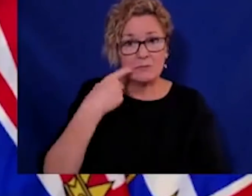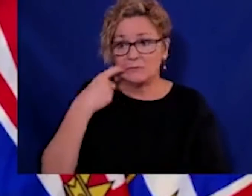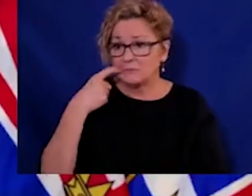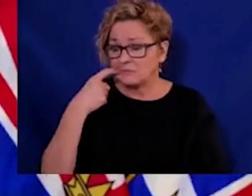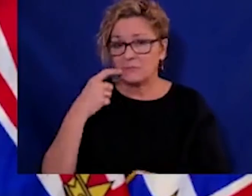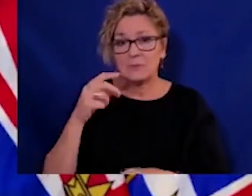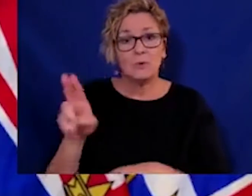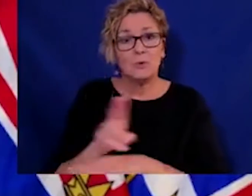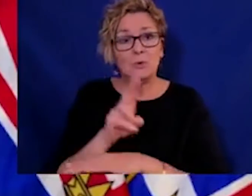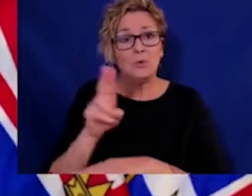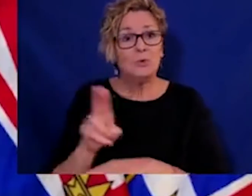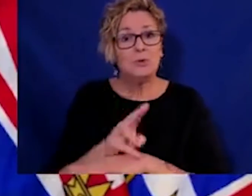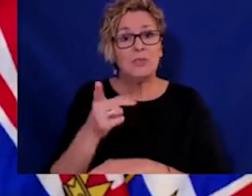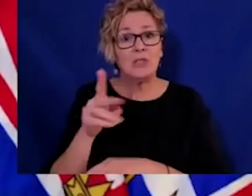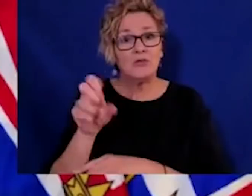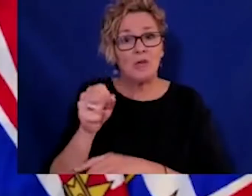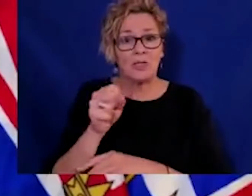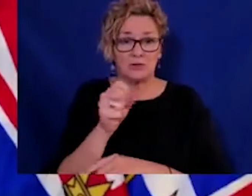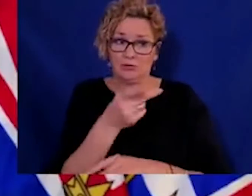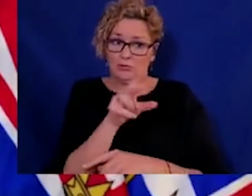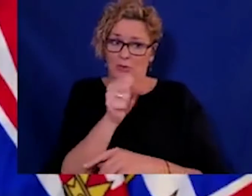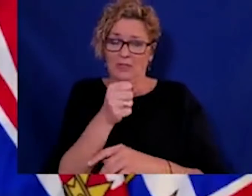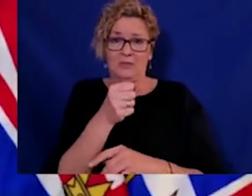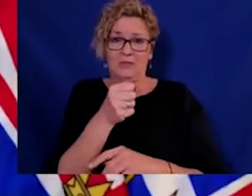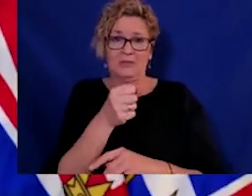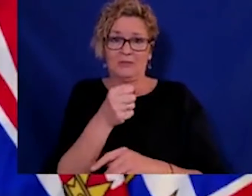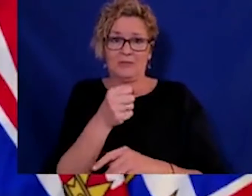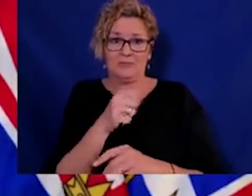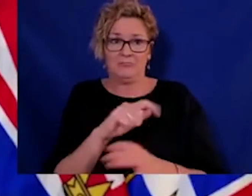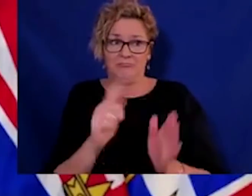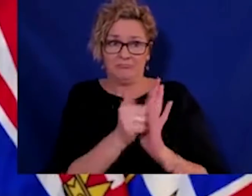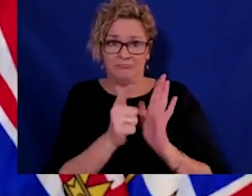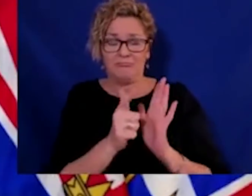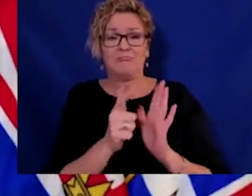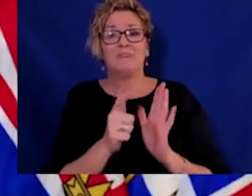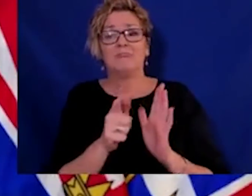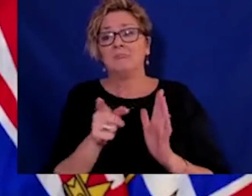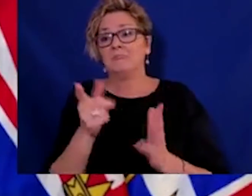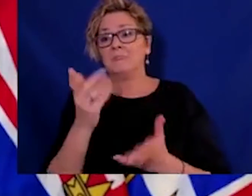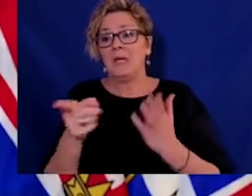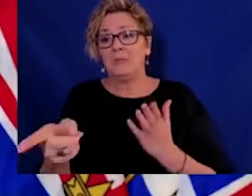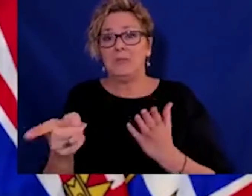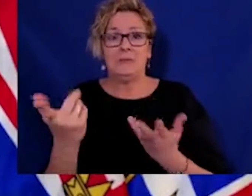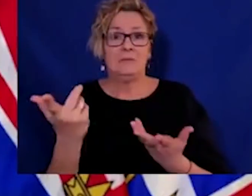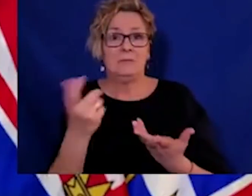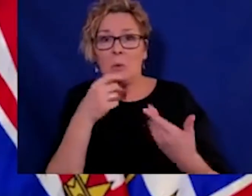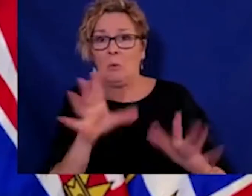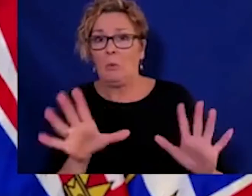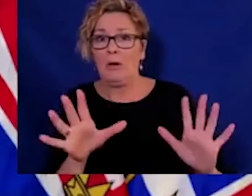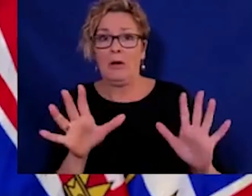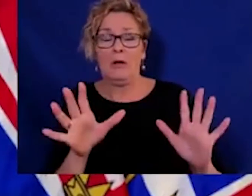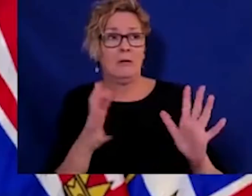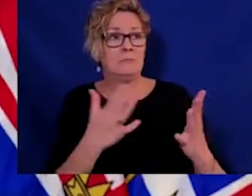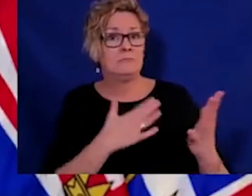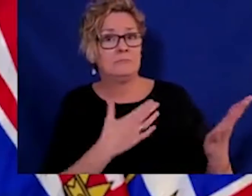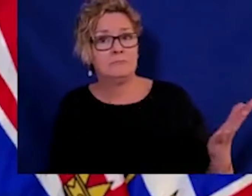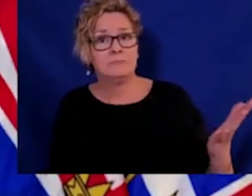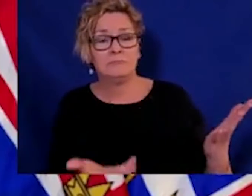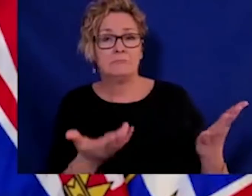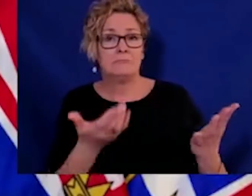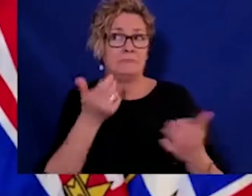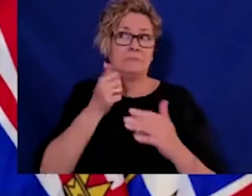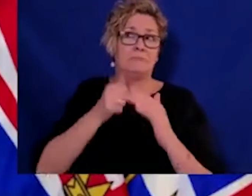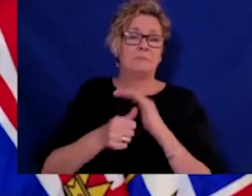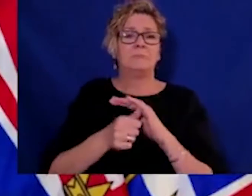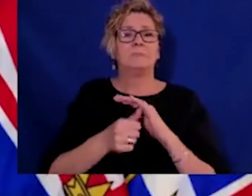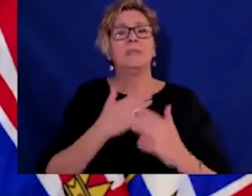moving into this critical phase of our second wave, we need to care for each other. We need to